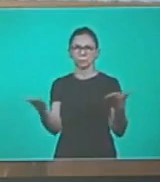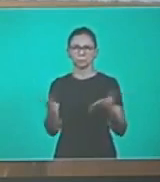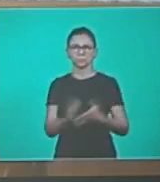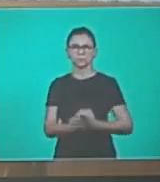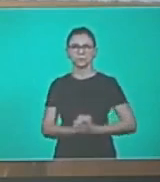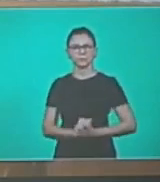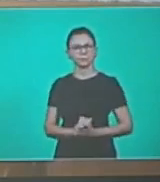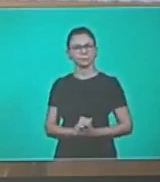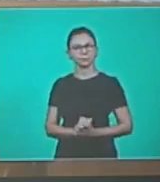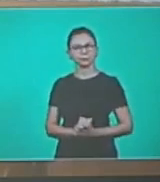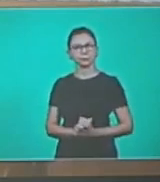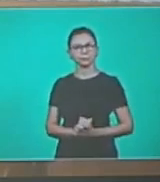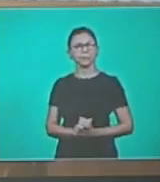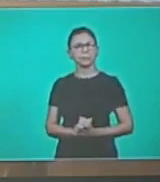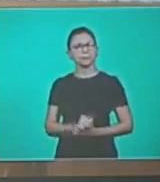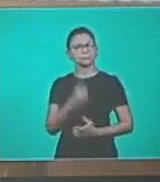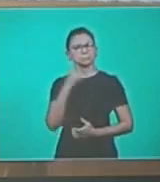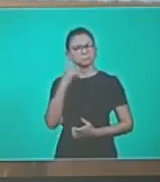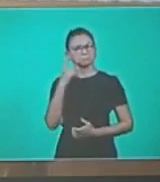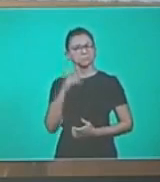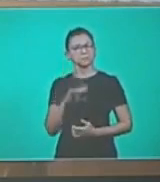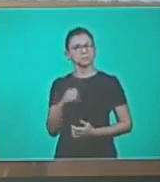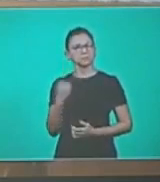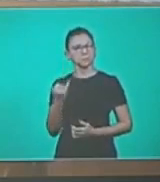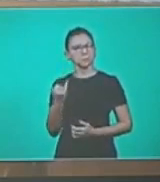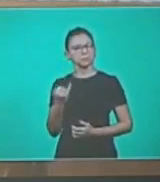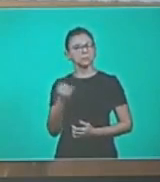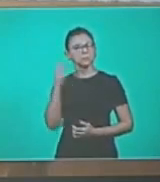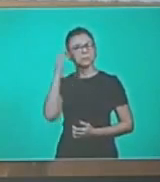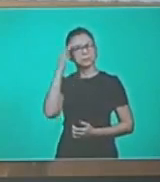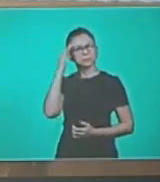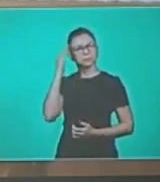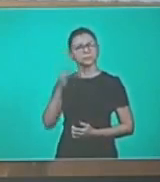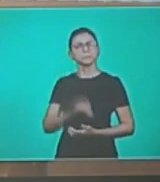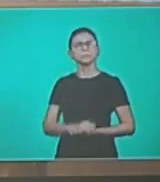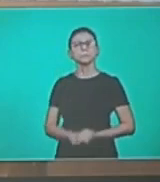in. It's very interesting to know